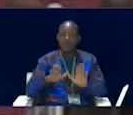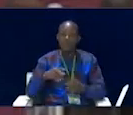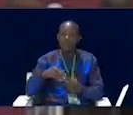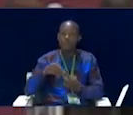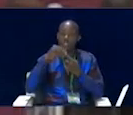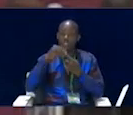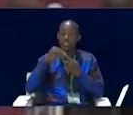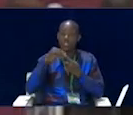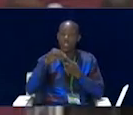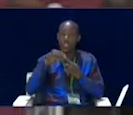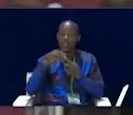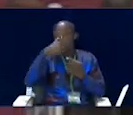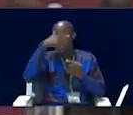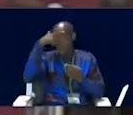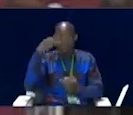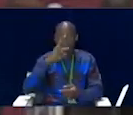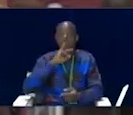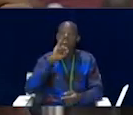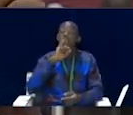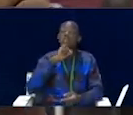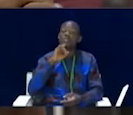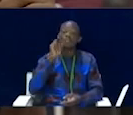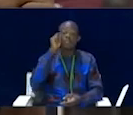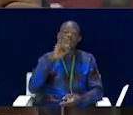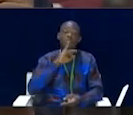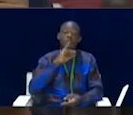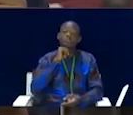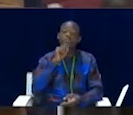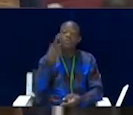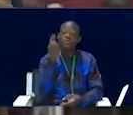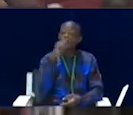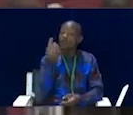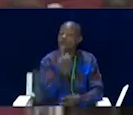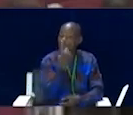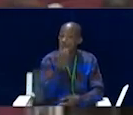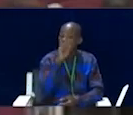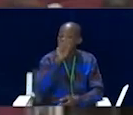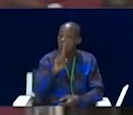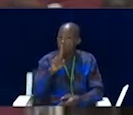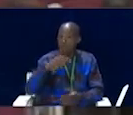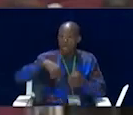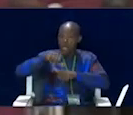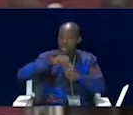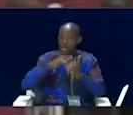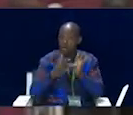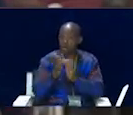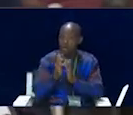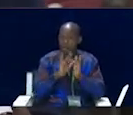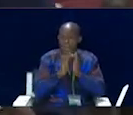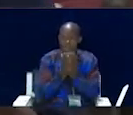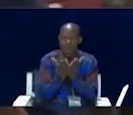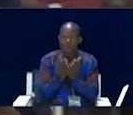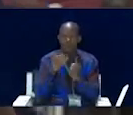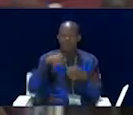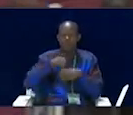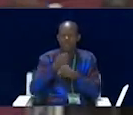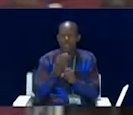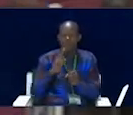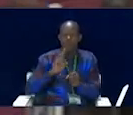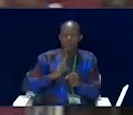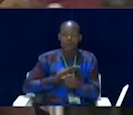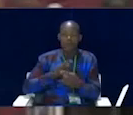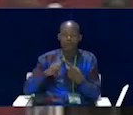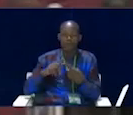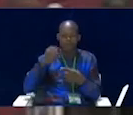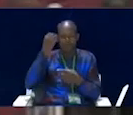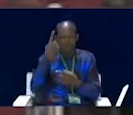was not the only one that was around Jesus. Bible makes us to understand that there were a lot of